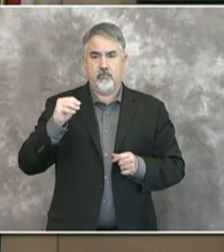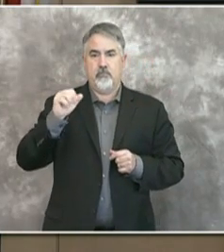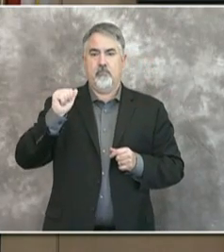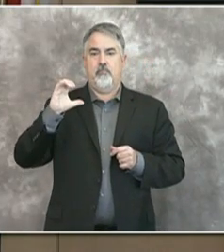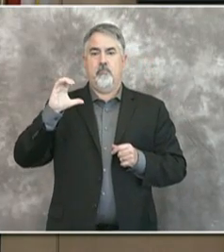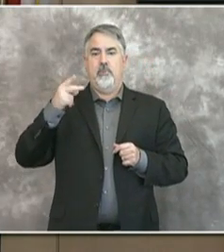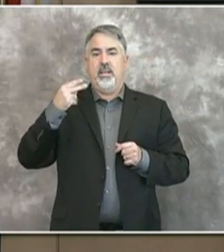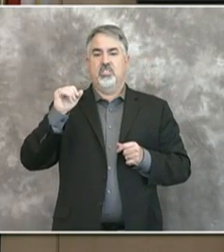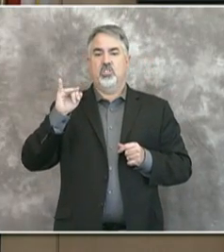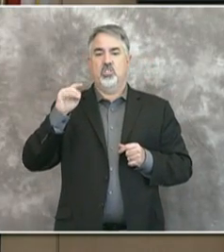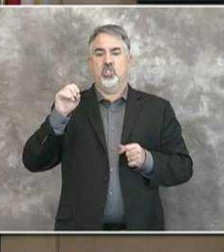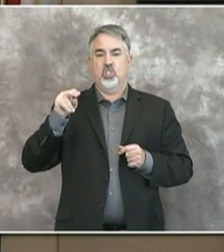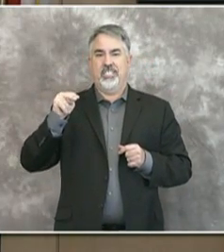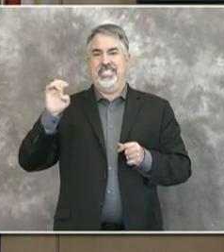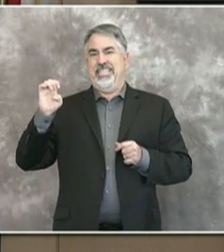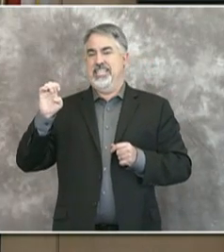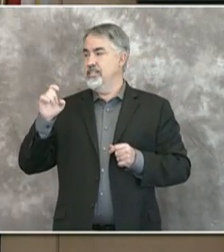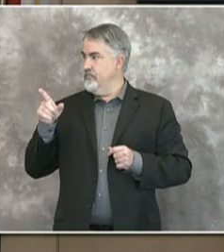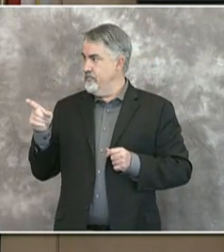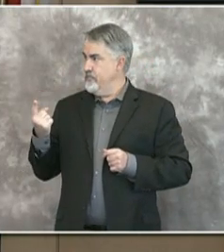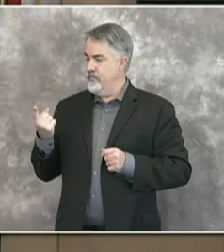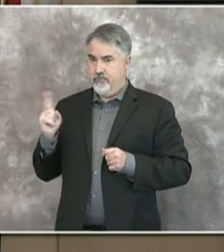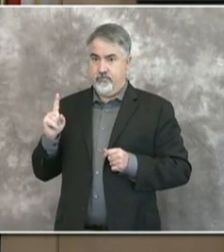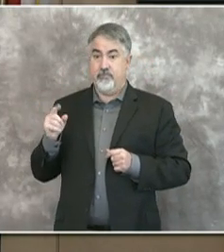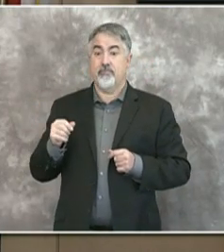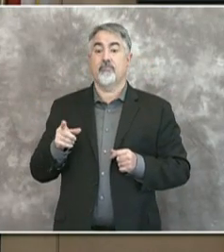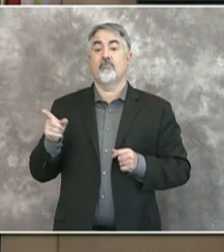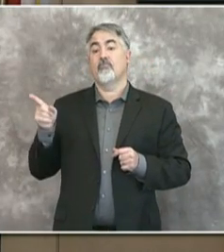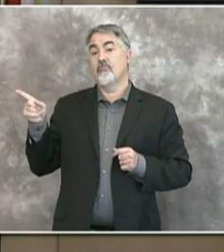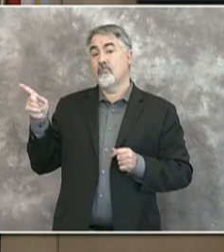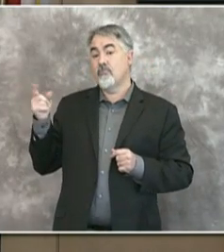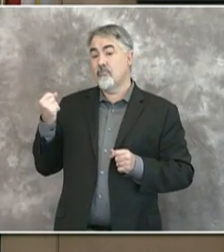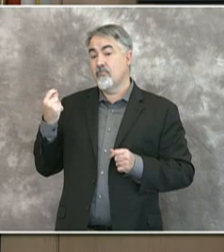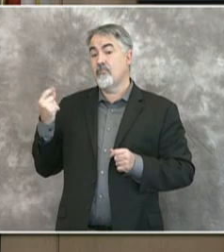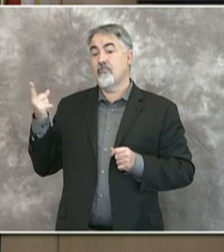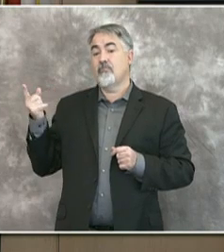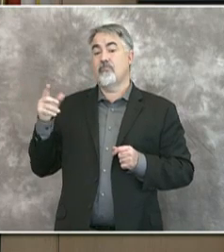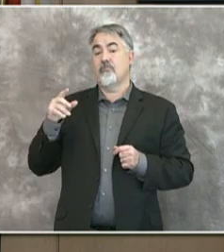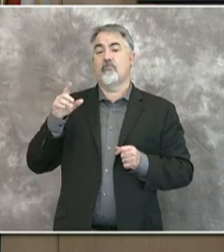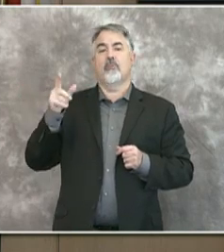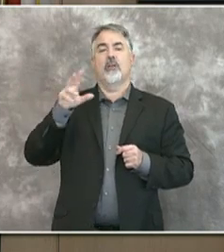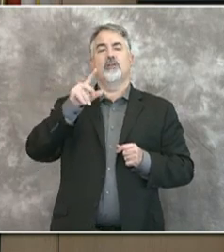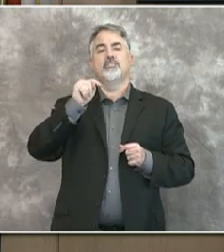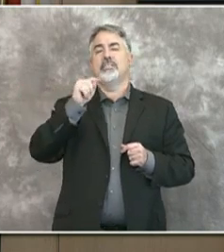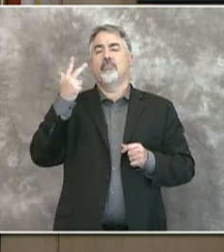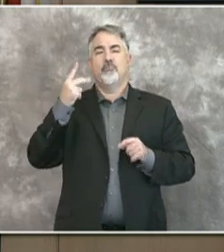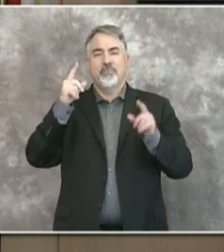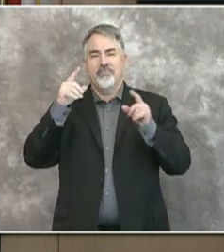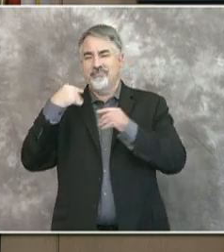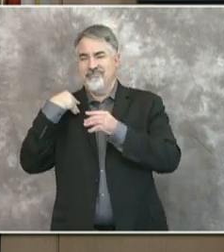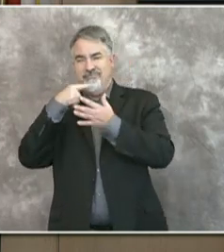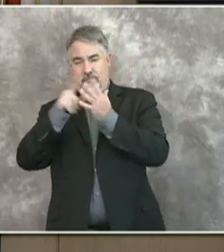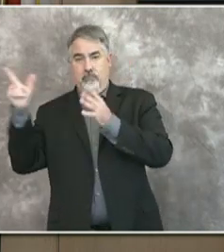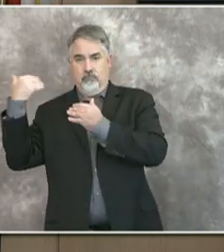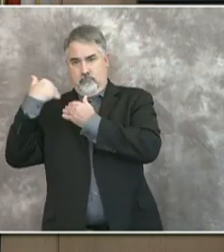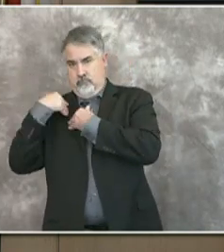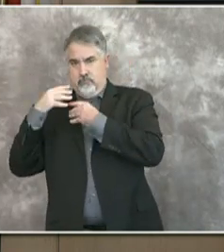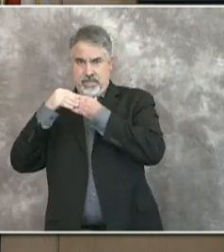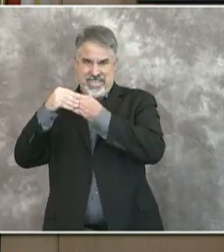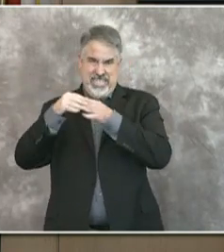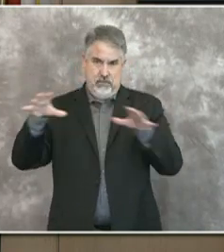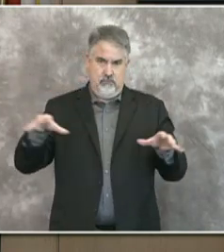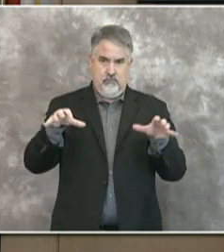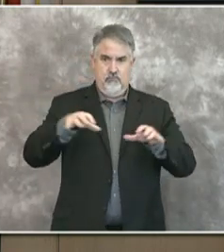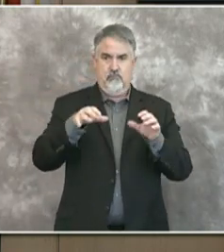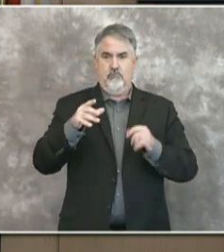Human Services Agency. He's also our leading our T3 effort, which includes testing, tracing, and